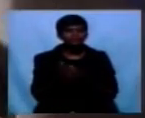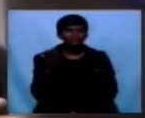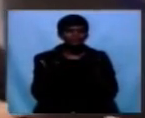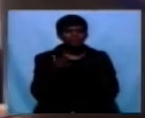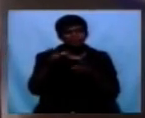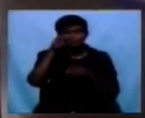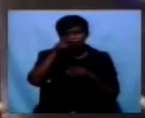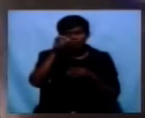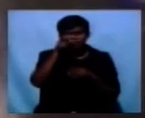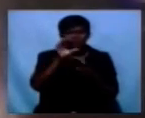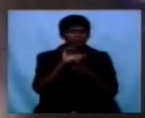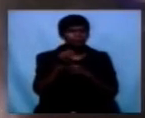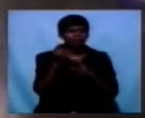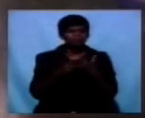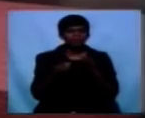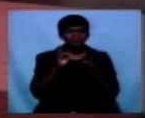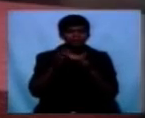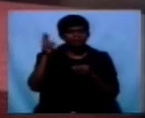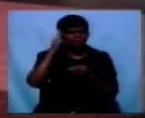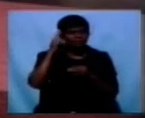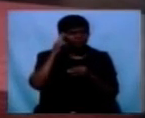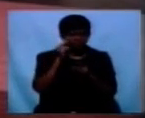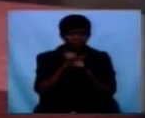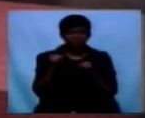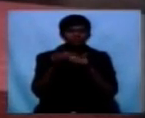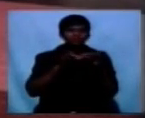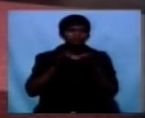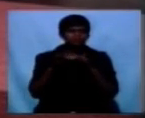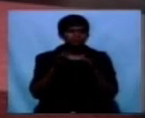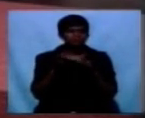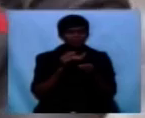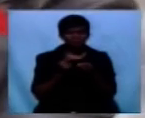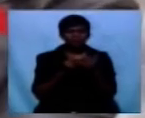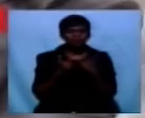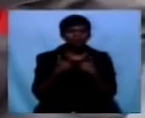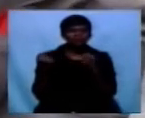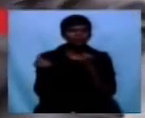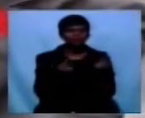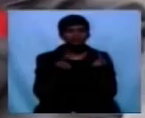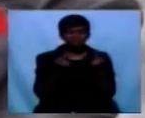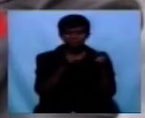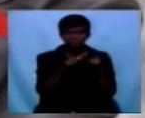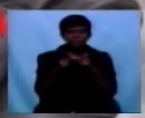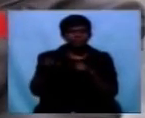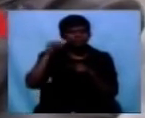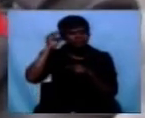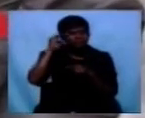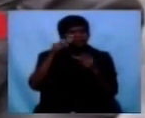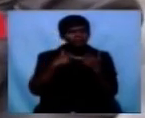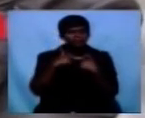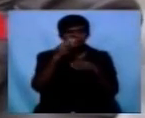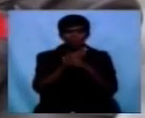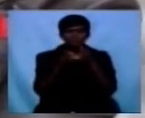corruption in place? No, if you remember, I just stated previously that we had a situation where various ministries were implementing infrastructure